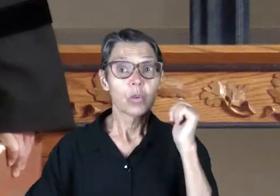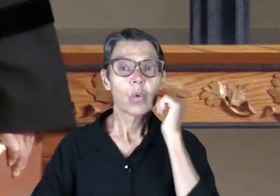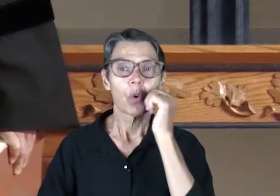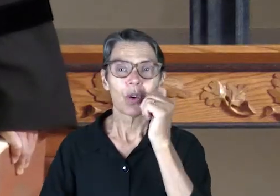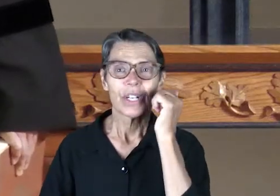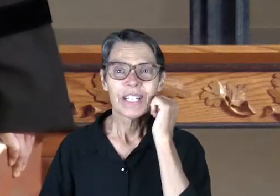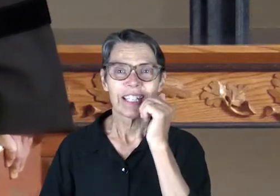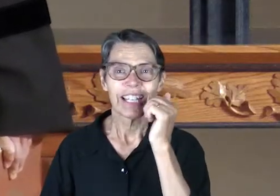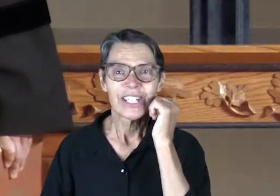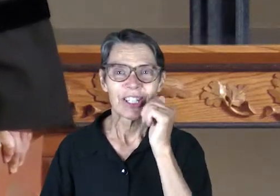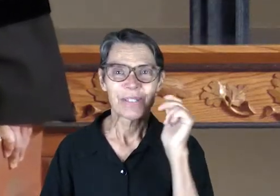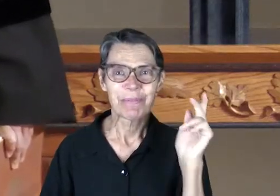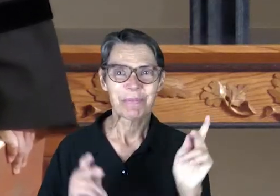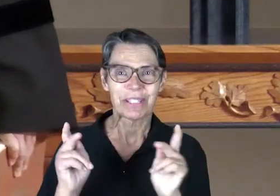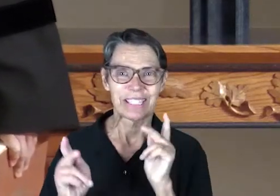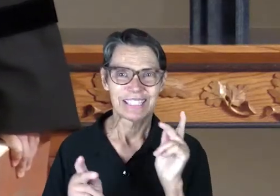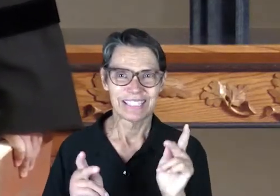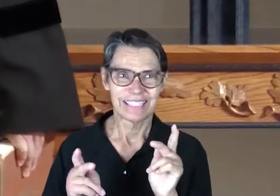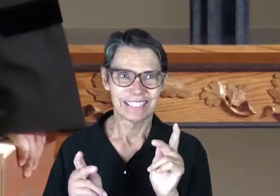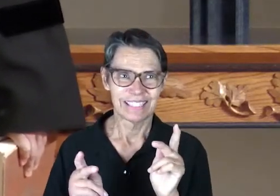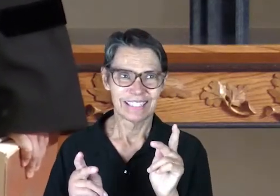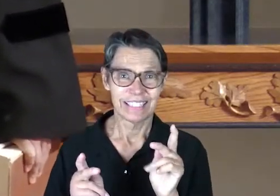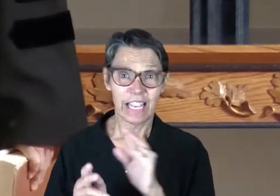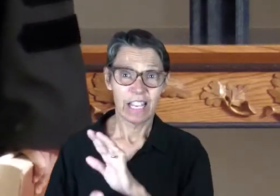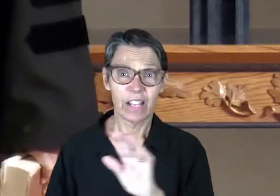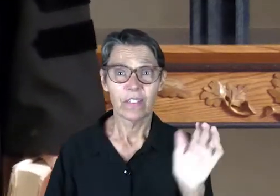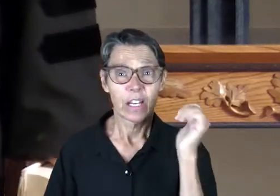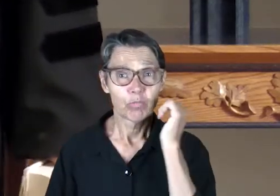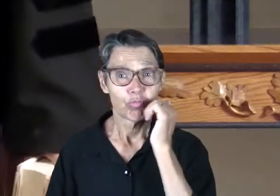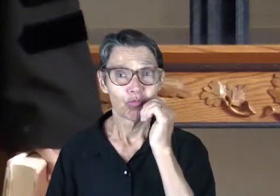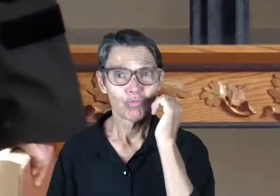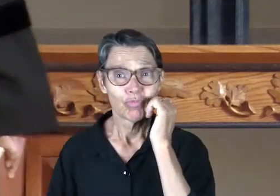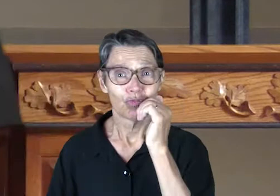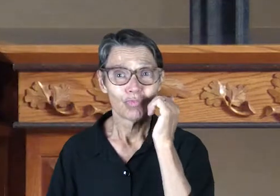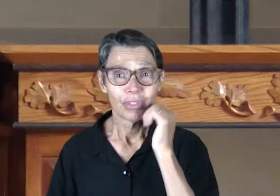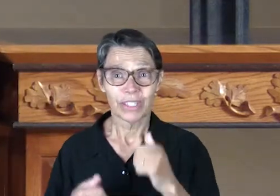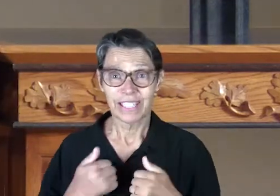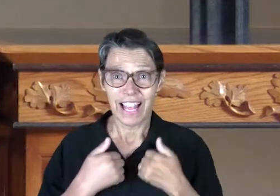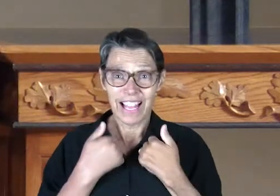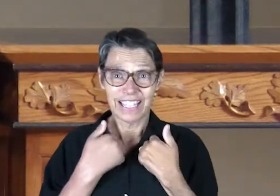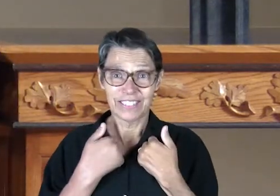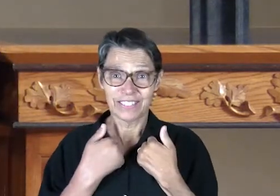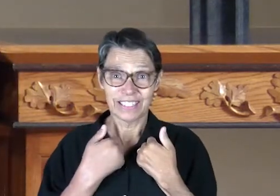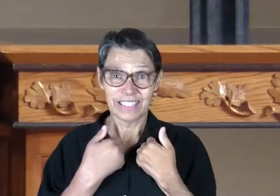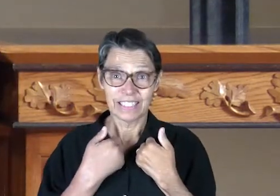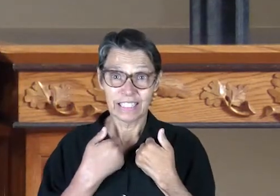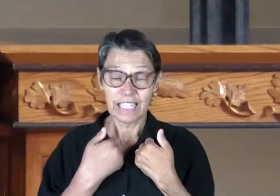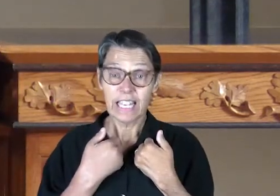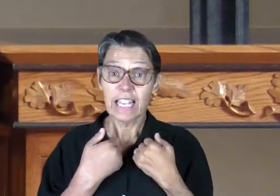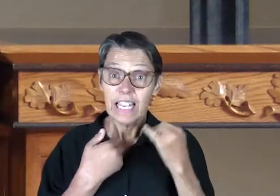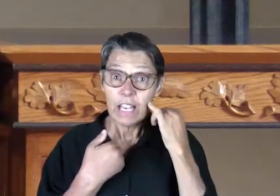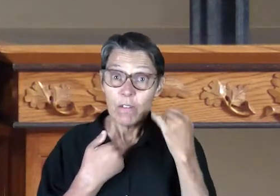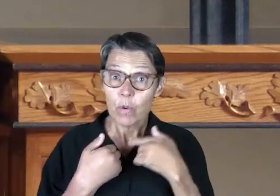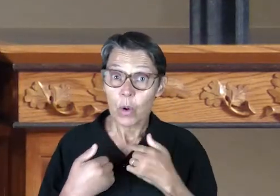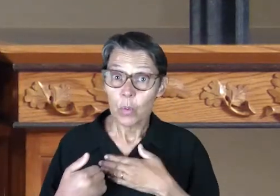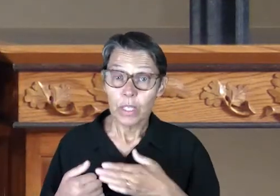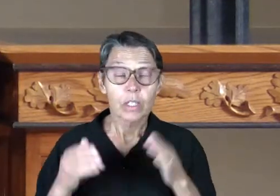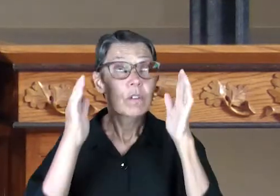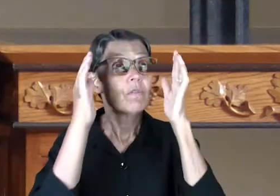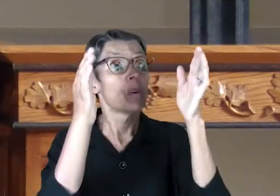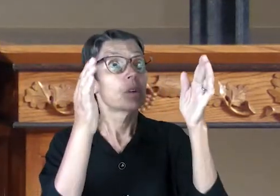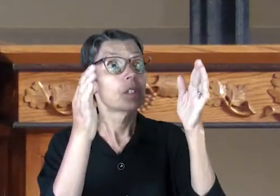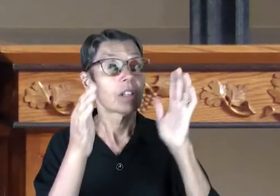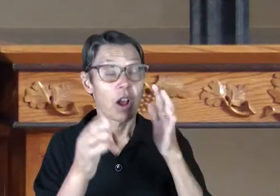God calls ordinary human beings in those ordinary times. As we are willing